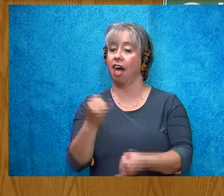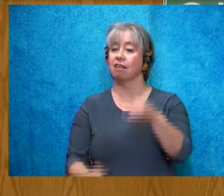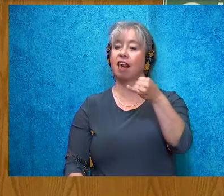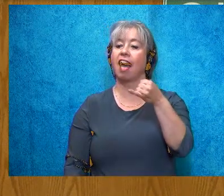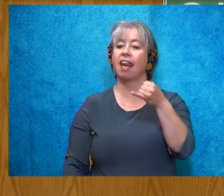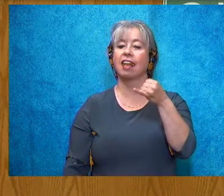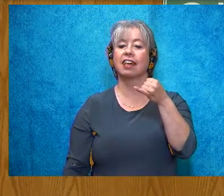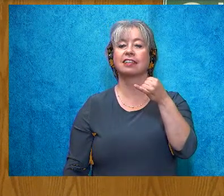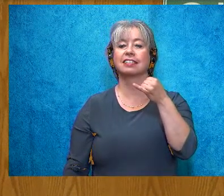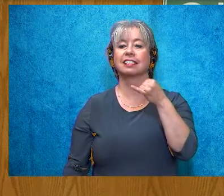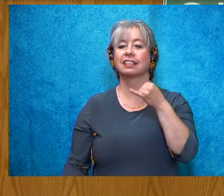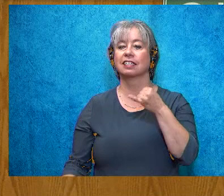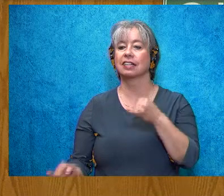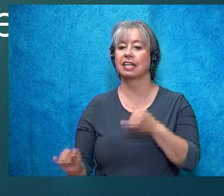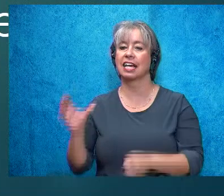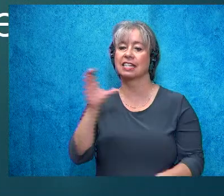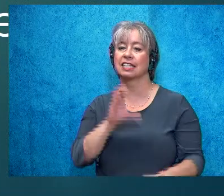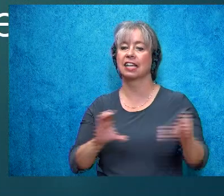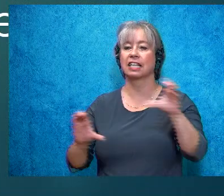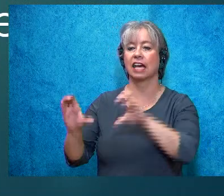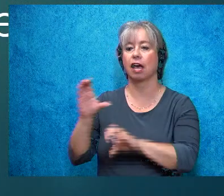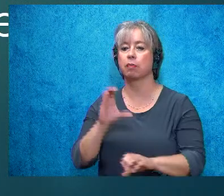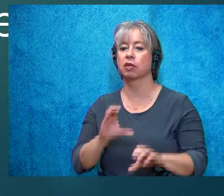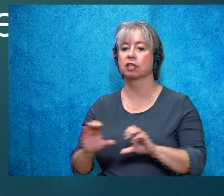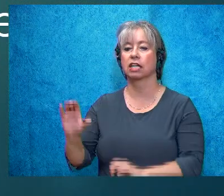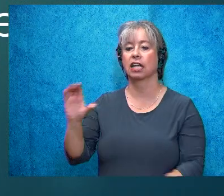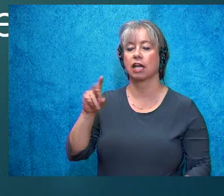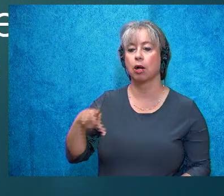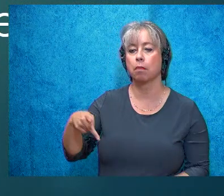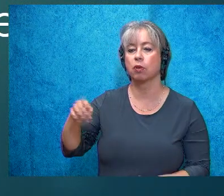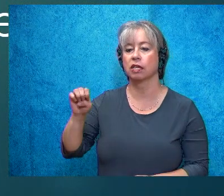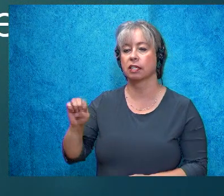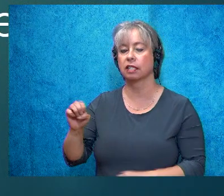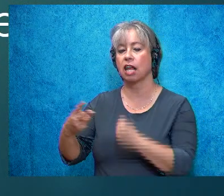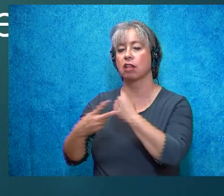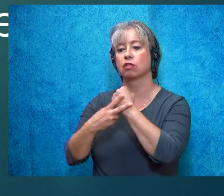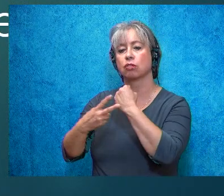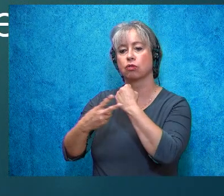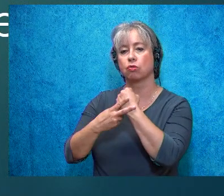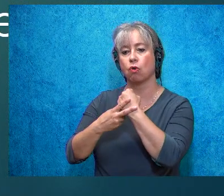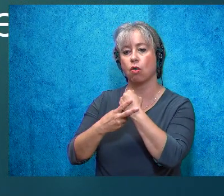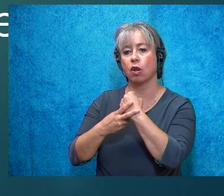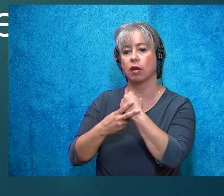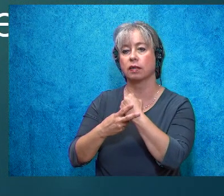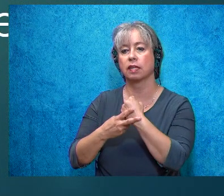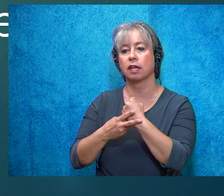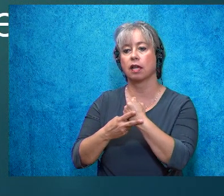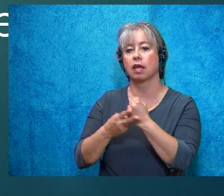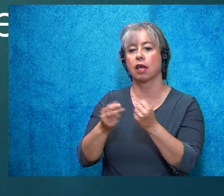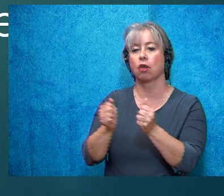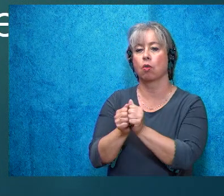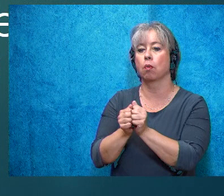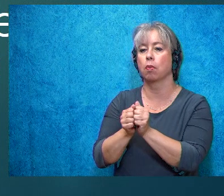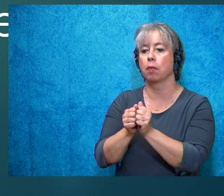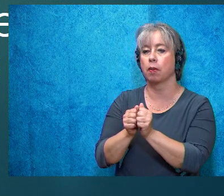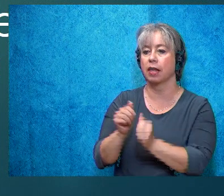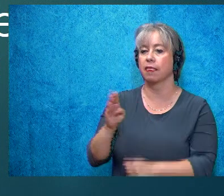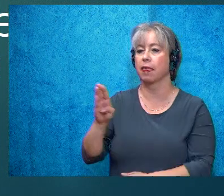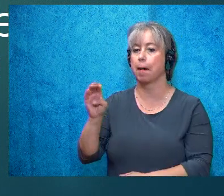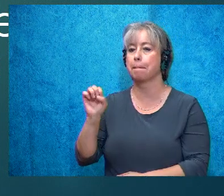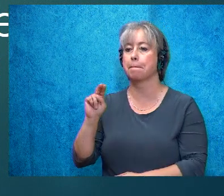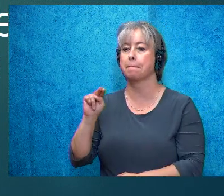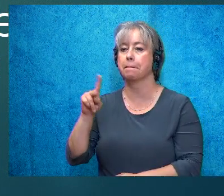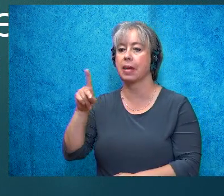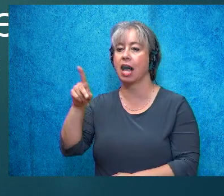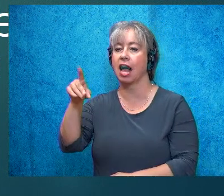one of my favorites is chemical potential energy that is stored in atoms between their bonds. That sounds really scientific, but